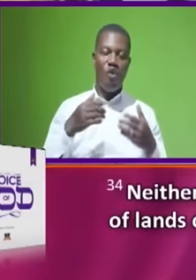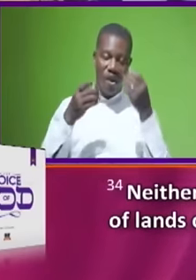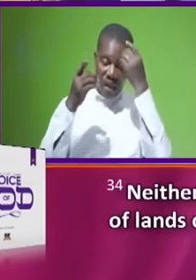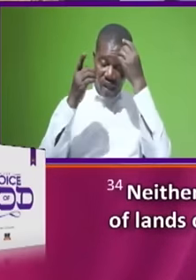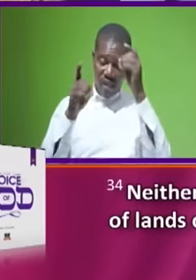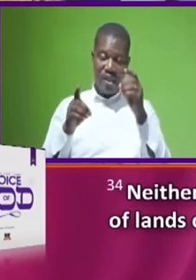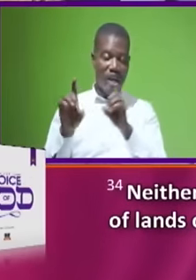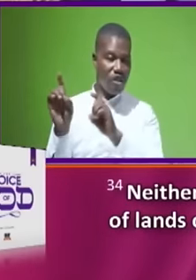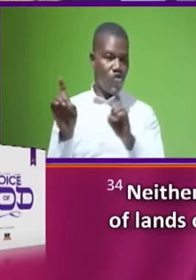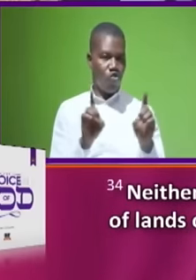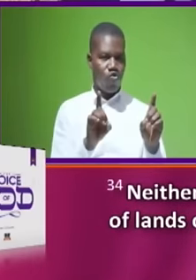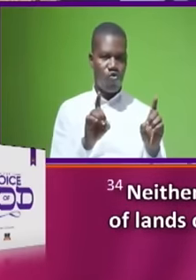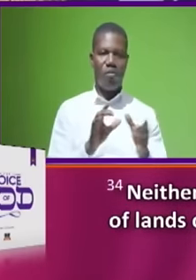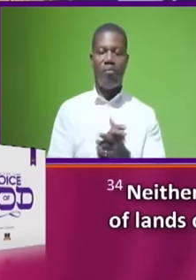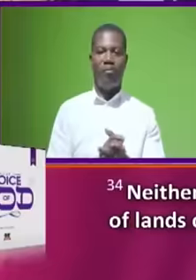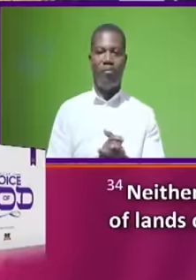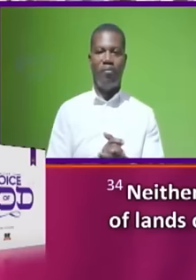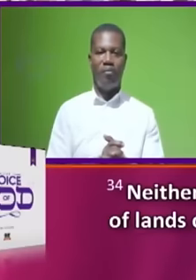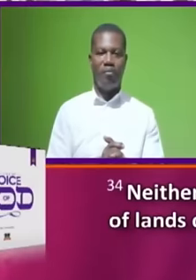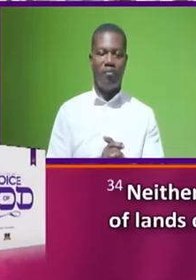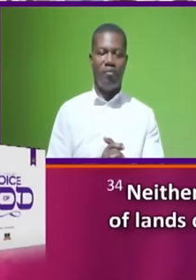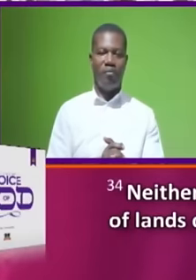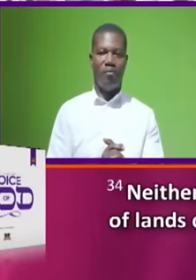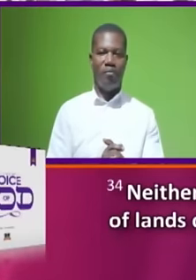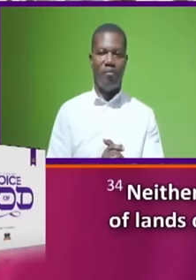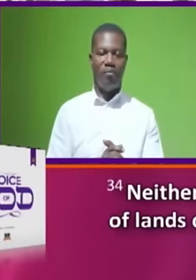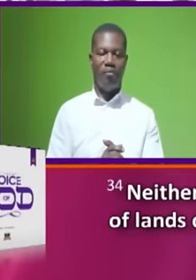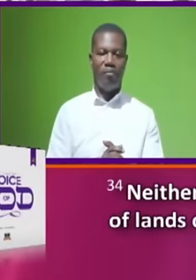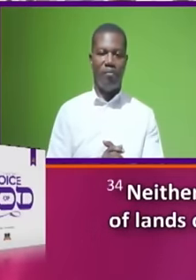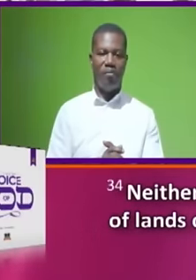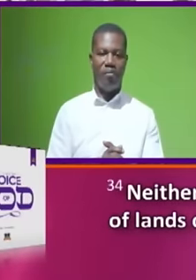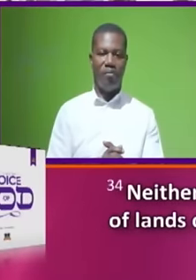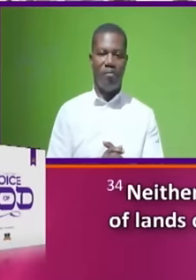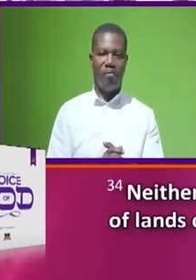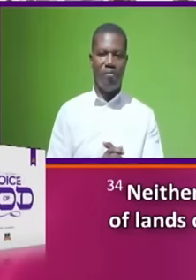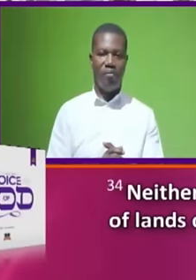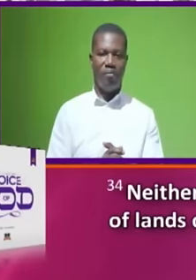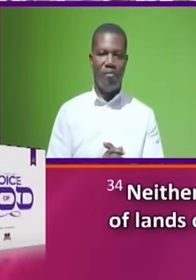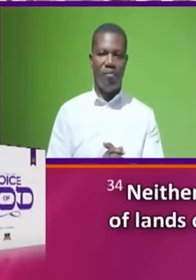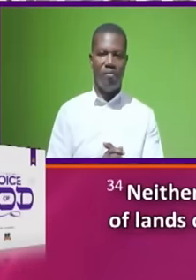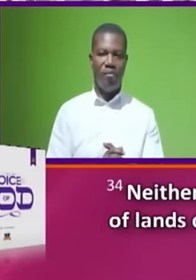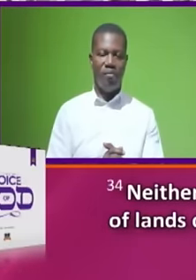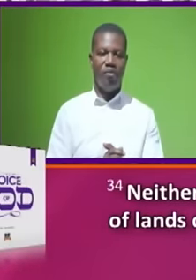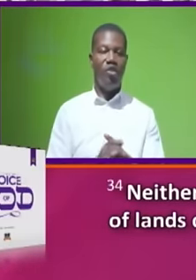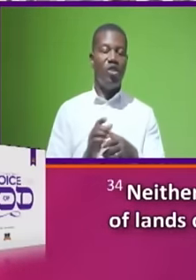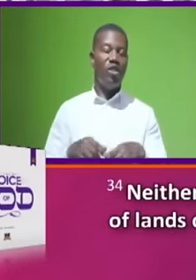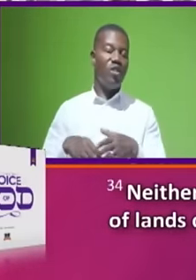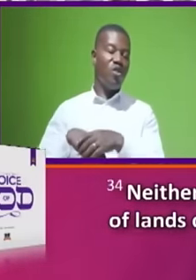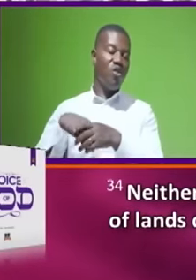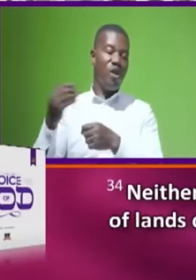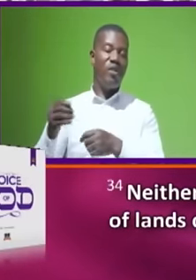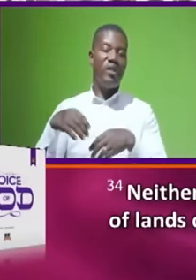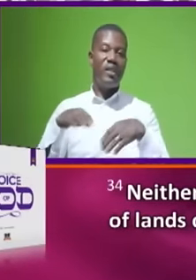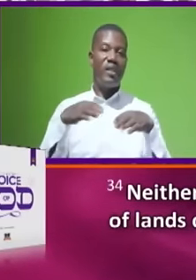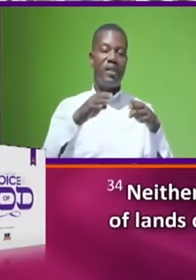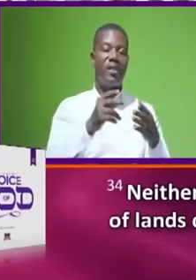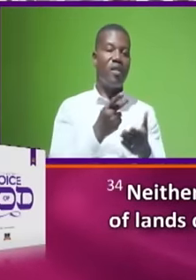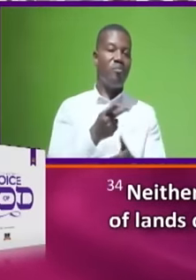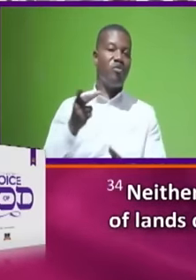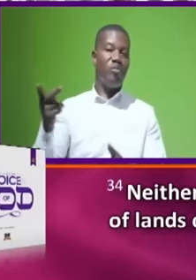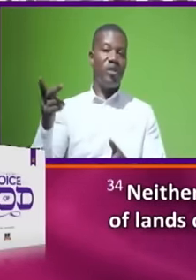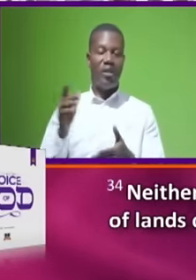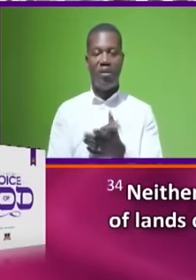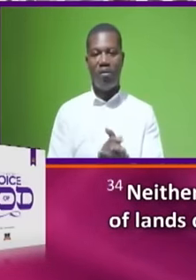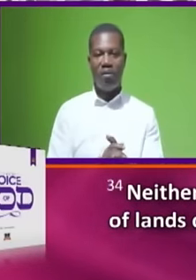tirimu yoye. What they all determined and decided to do was that they sold their